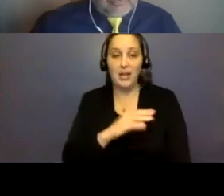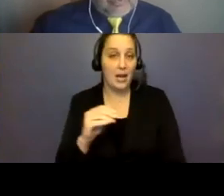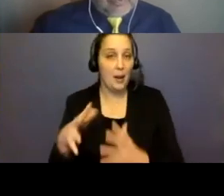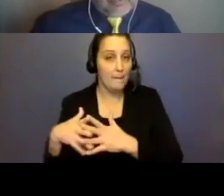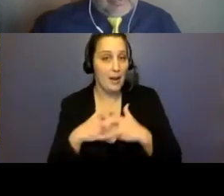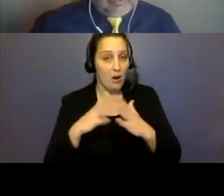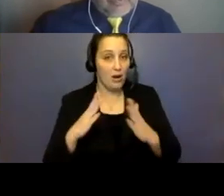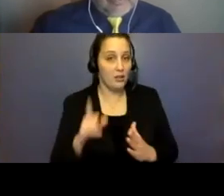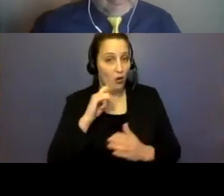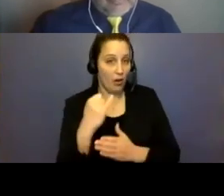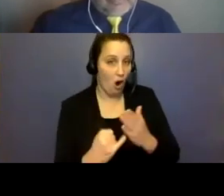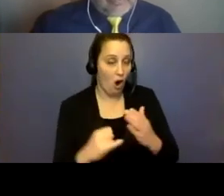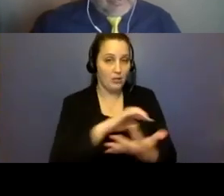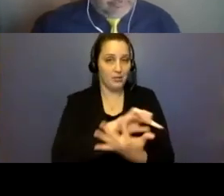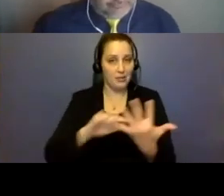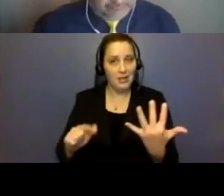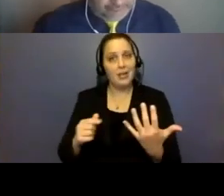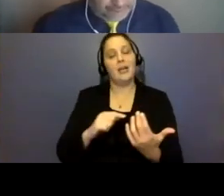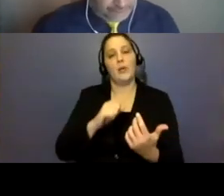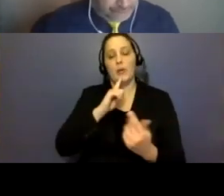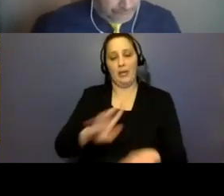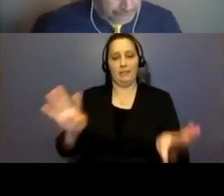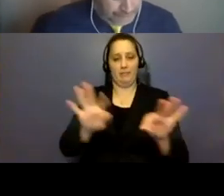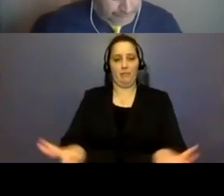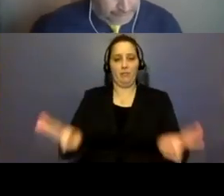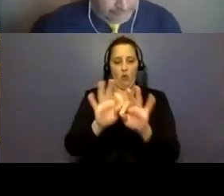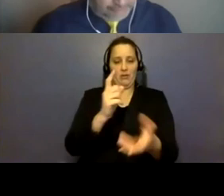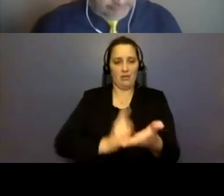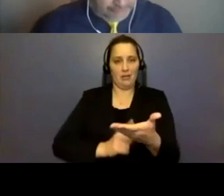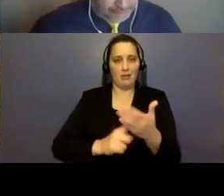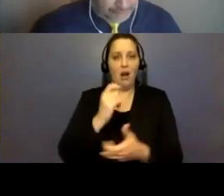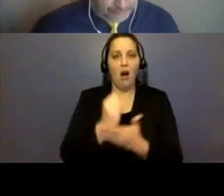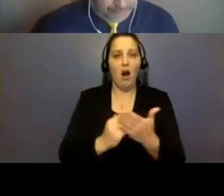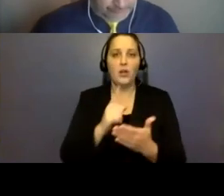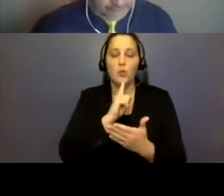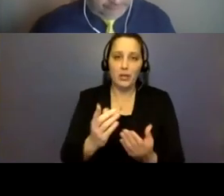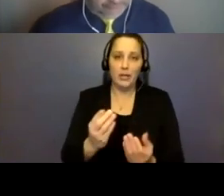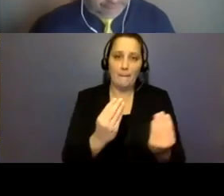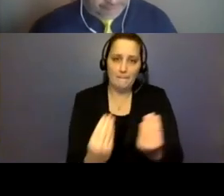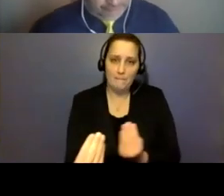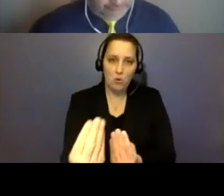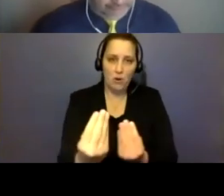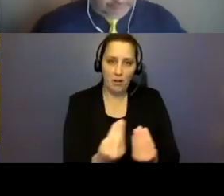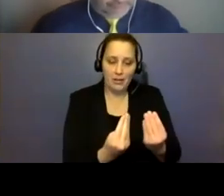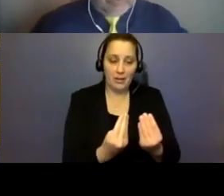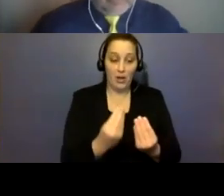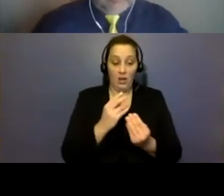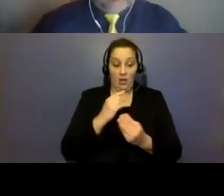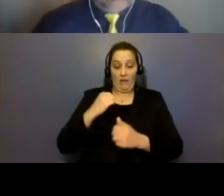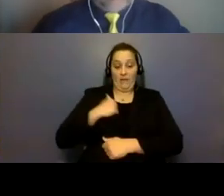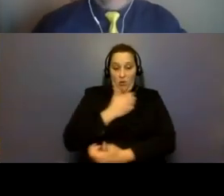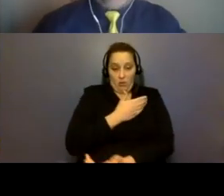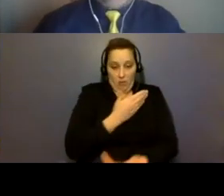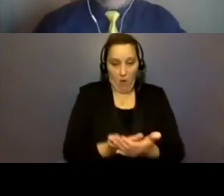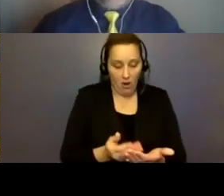Arts, in a conversation about the importance of art as a real modality to help returning veterans find